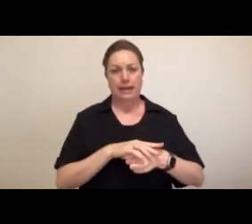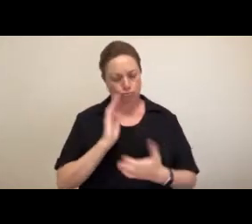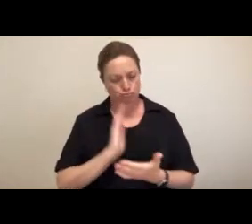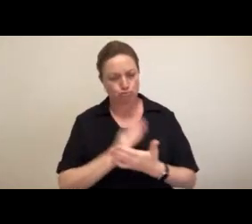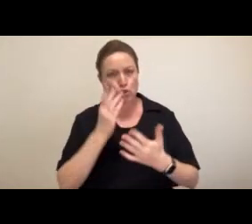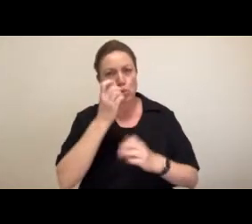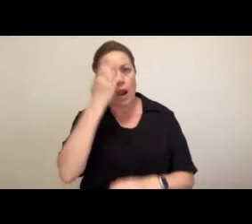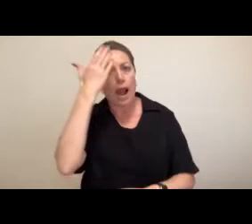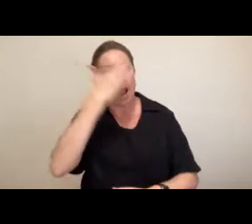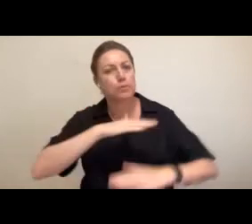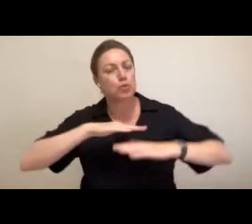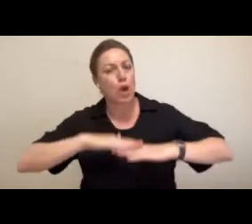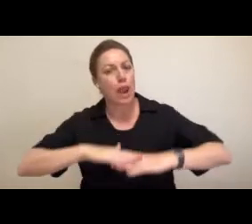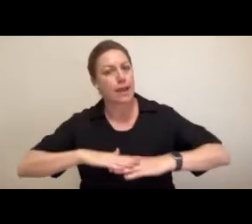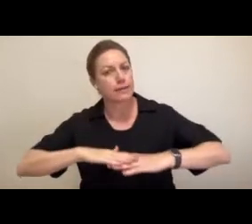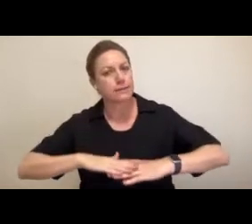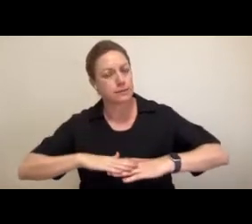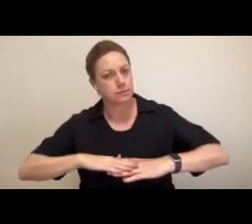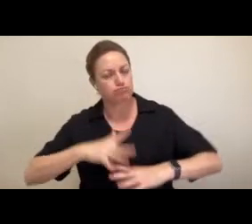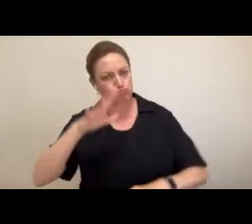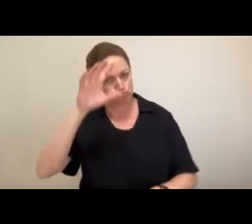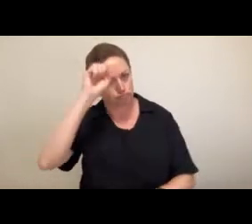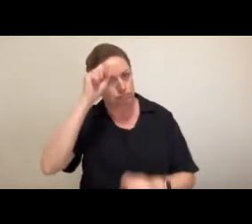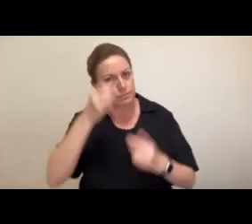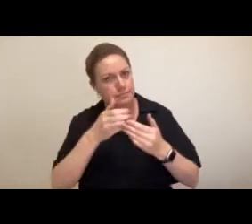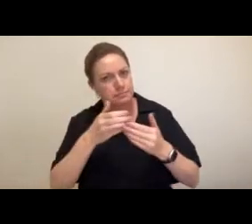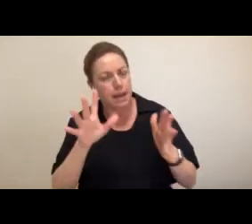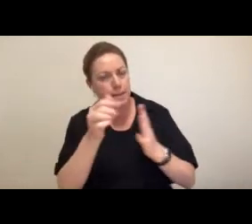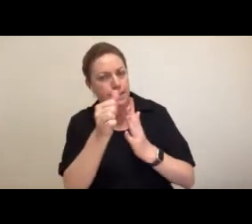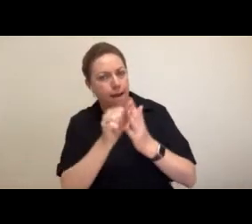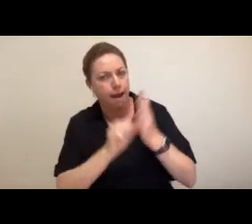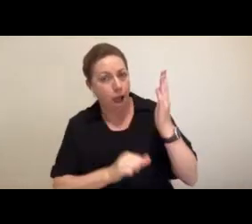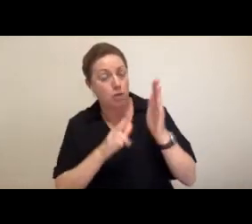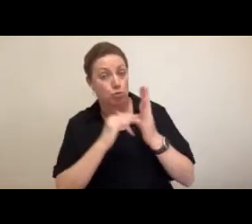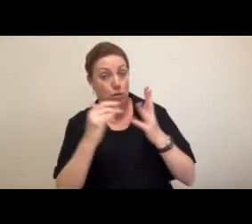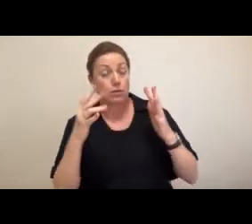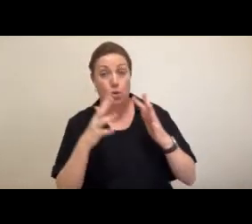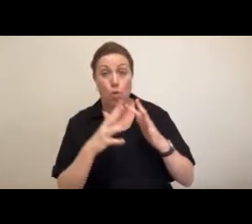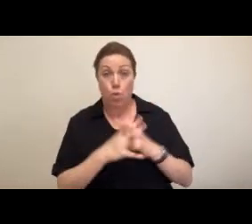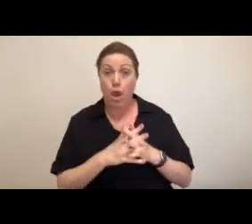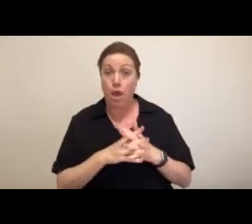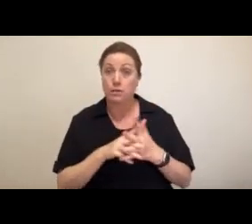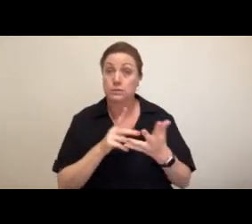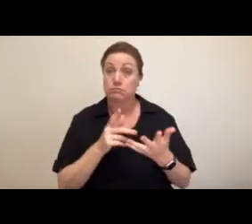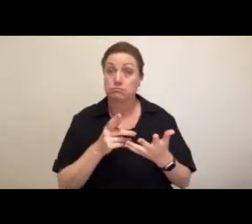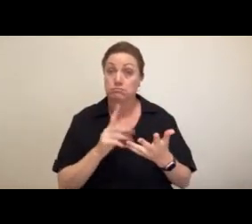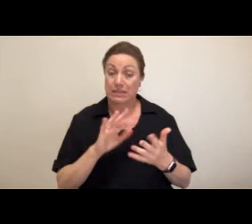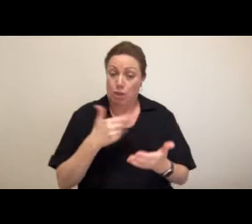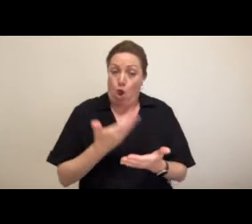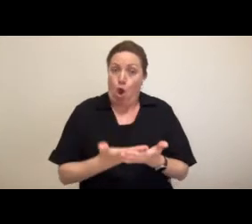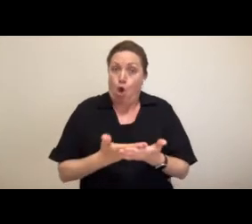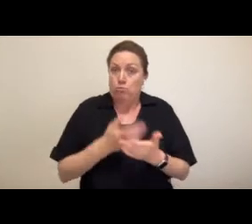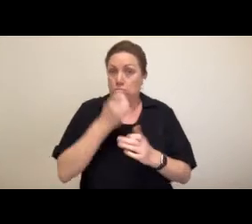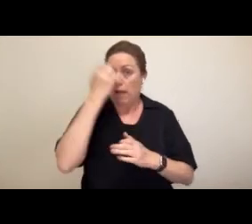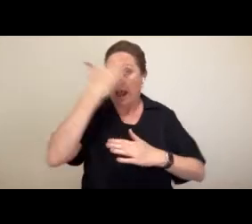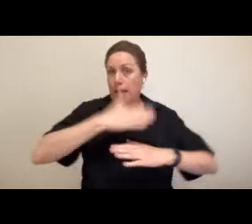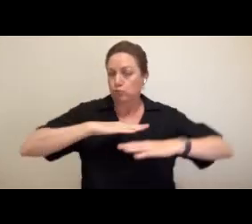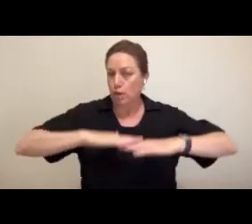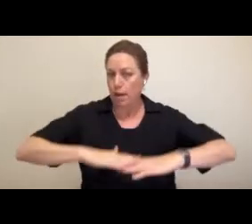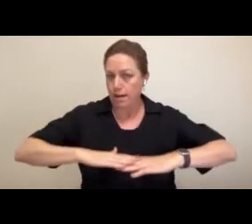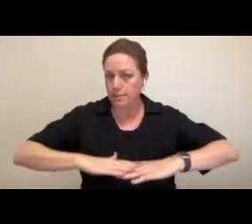that all public art in New South Wales sits on Aboriginal land, and really working